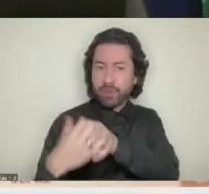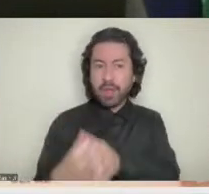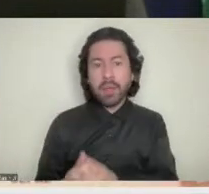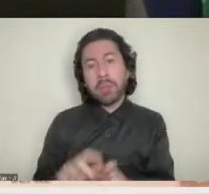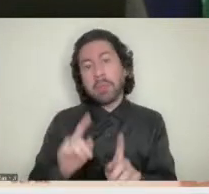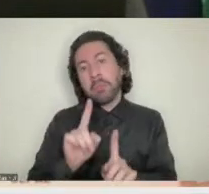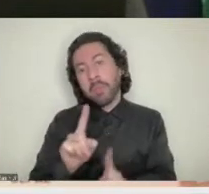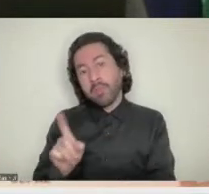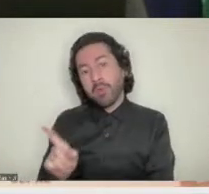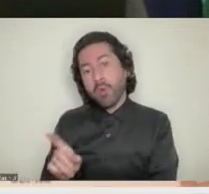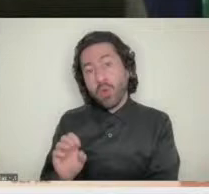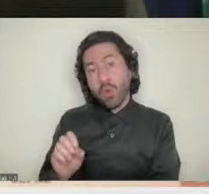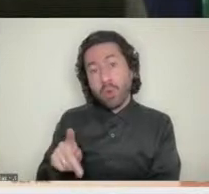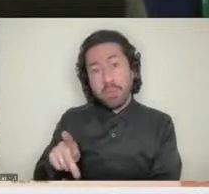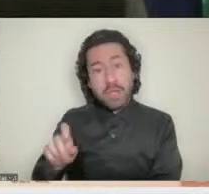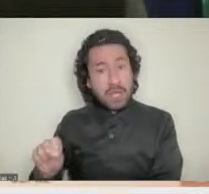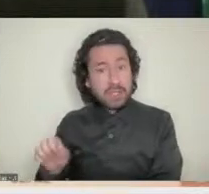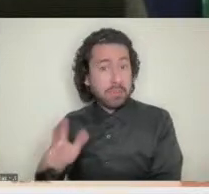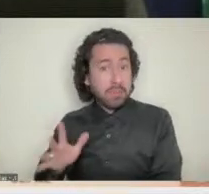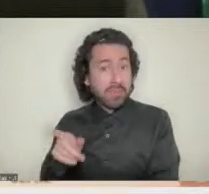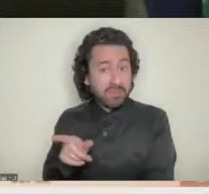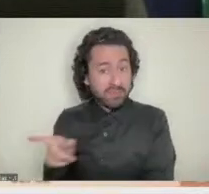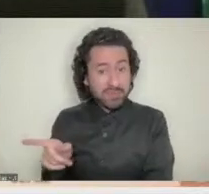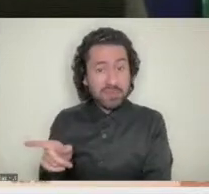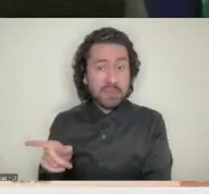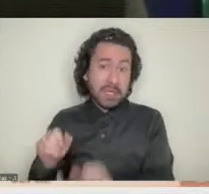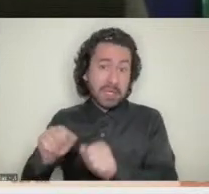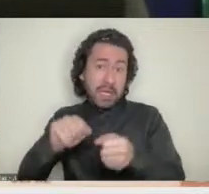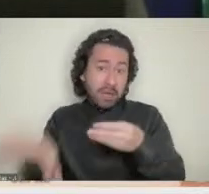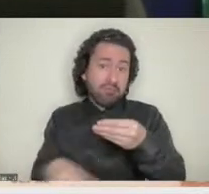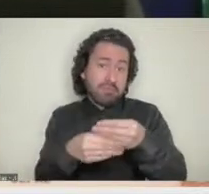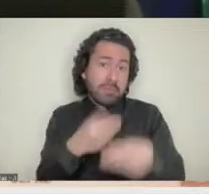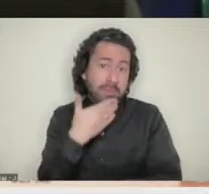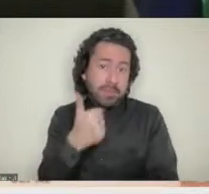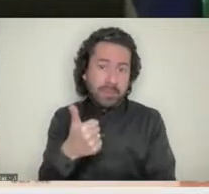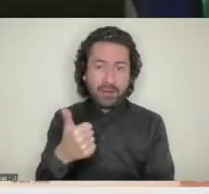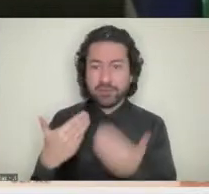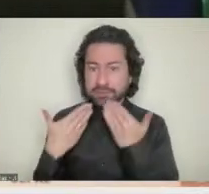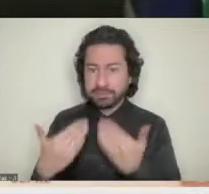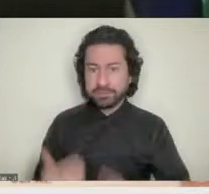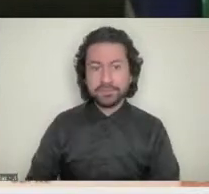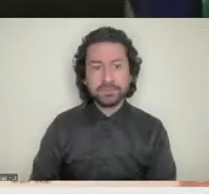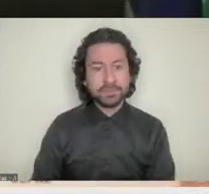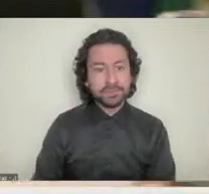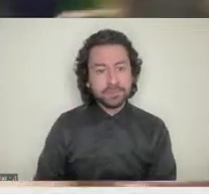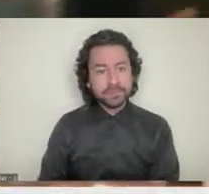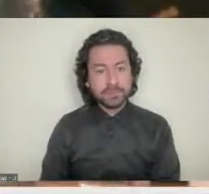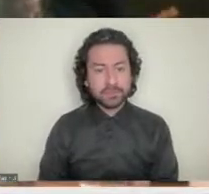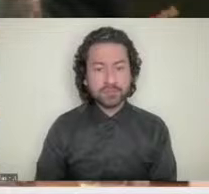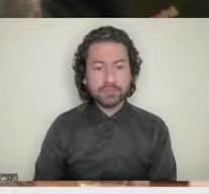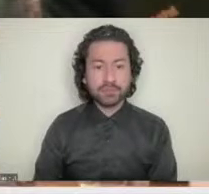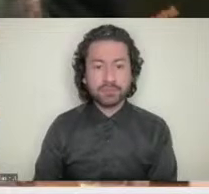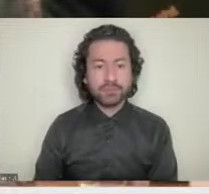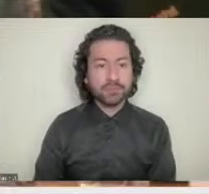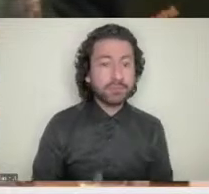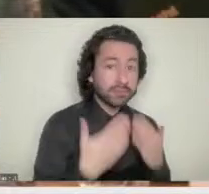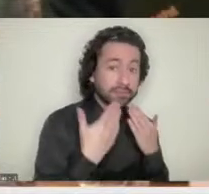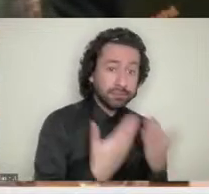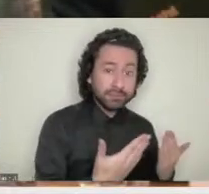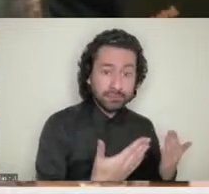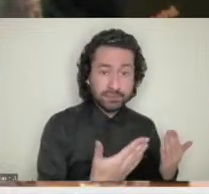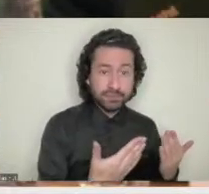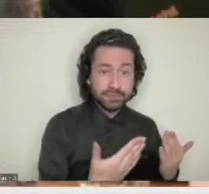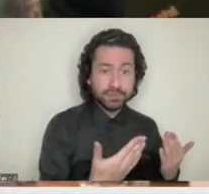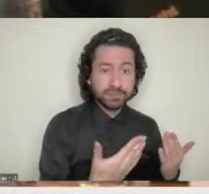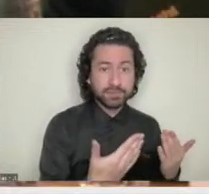and I don't know whether Ariel is still online or not, and maybe he could supplement this very well.